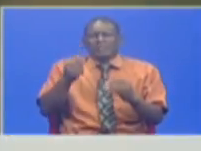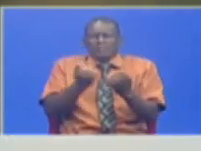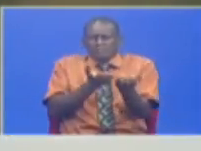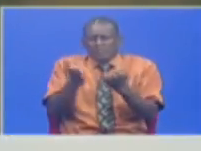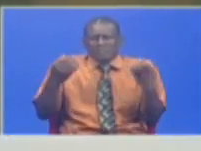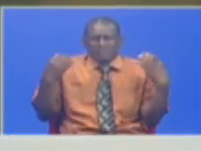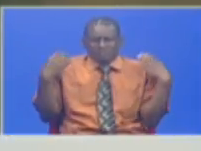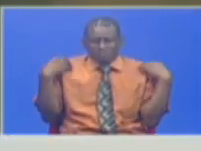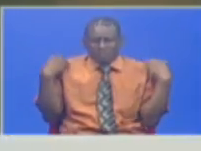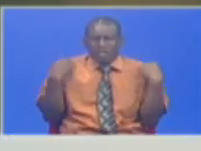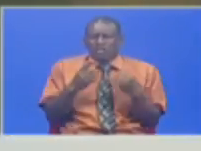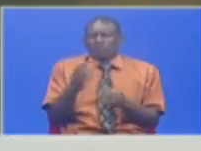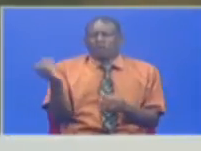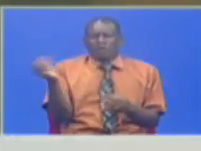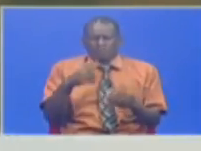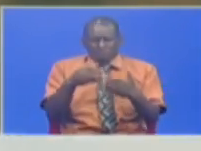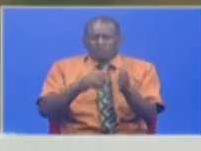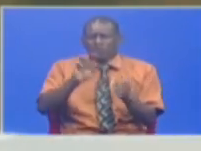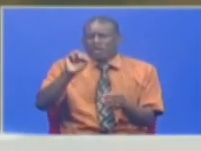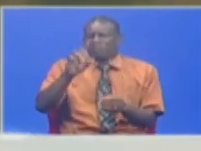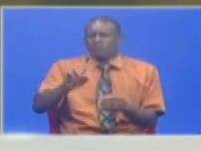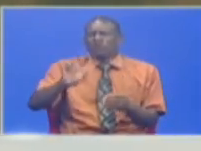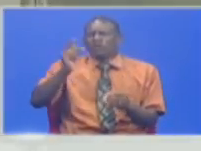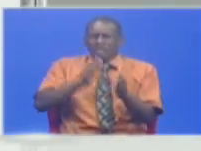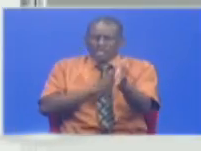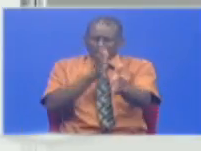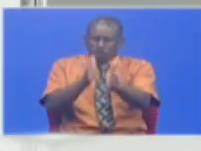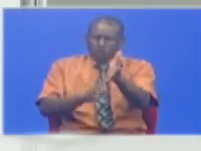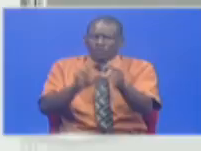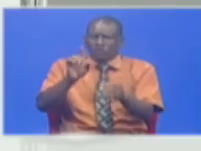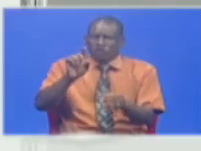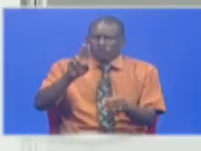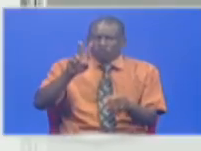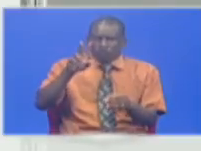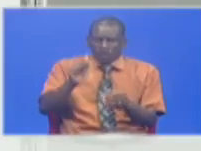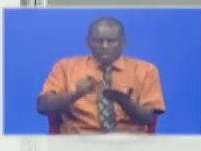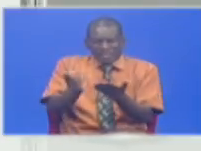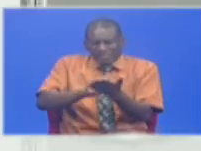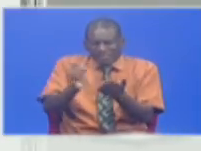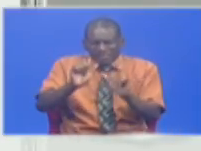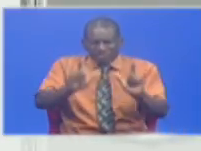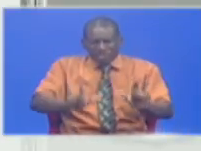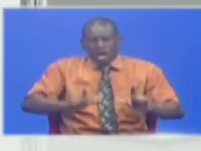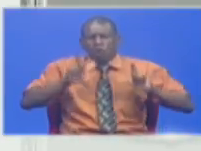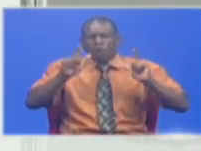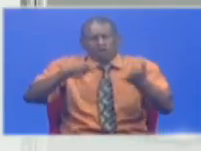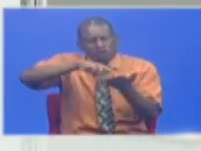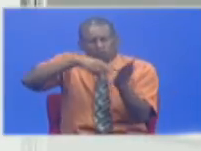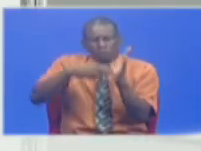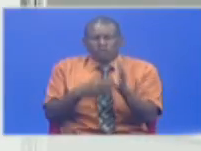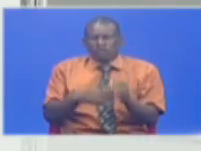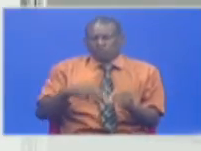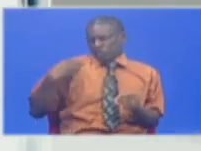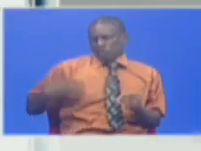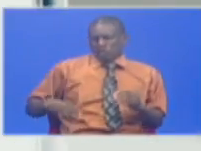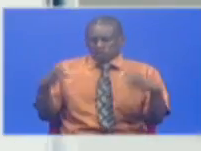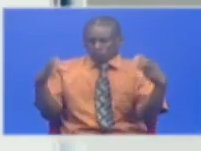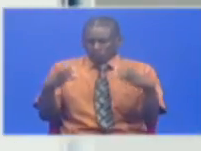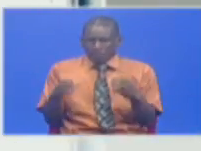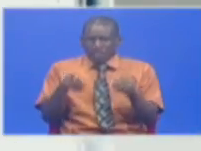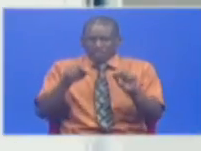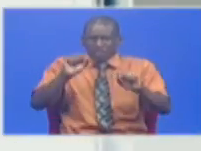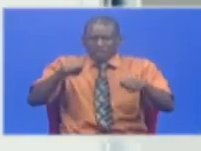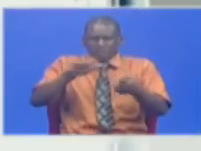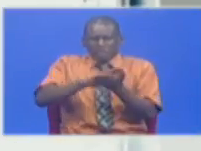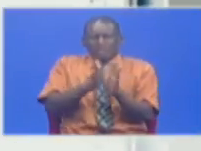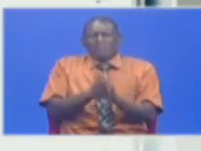month before the then MD Kenya Railways Nduva Muli signed the award of the project to the Chinese company. It would become Kenya's